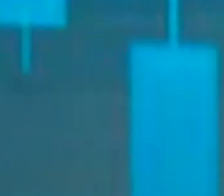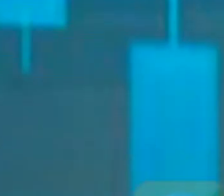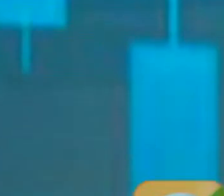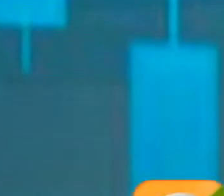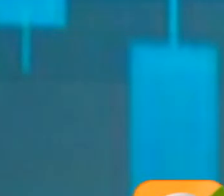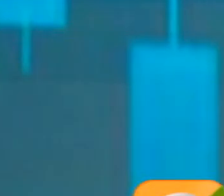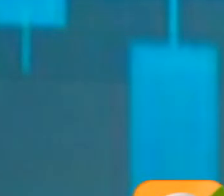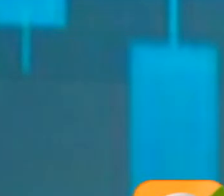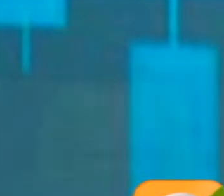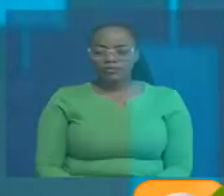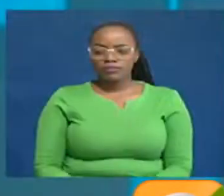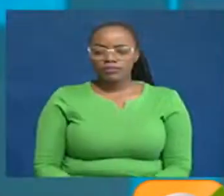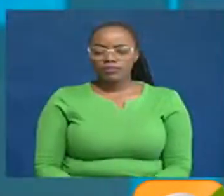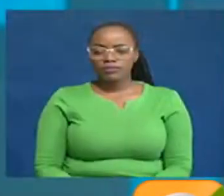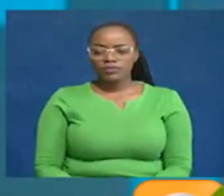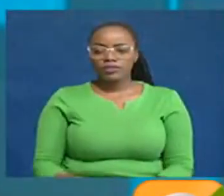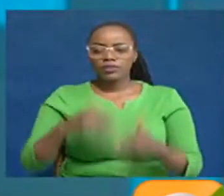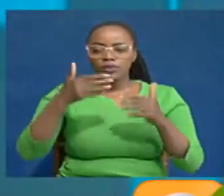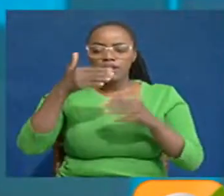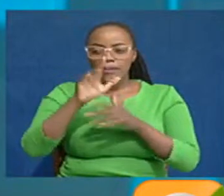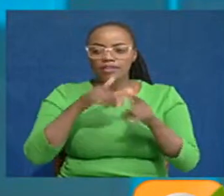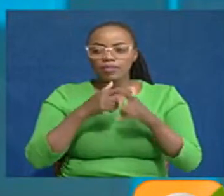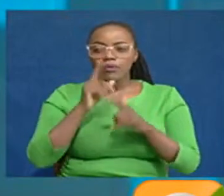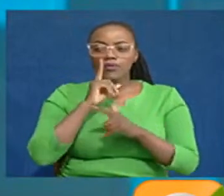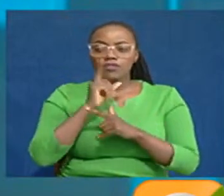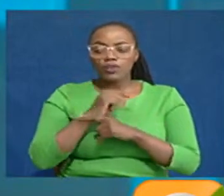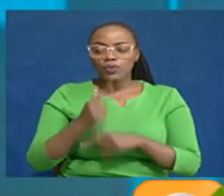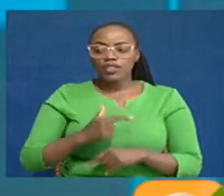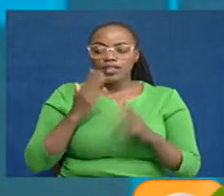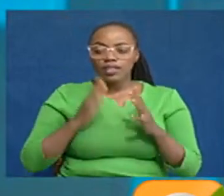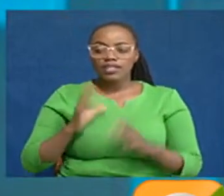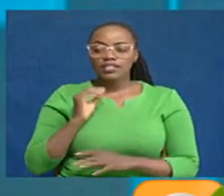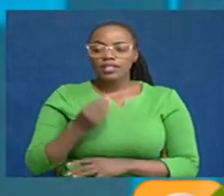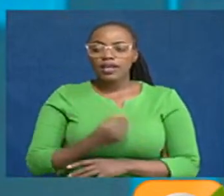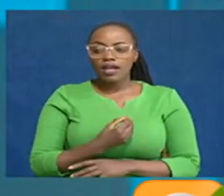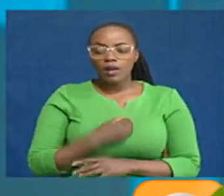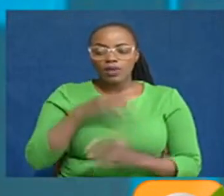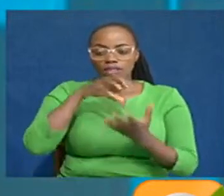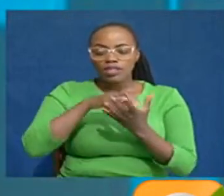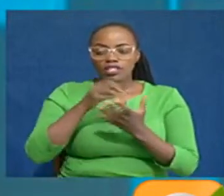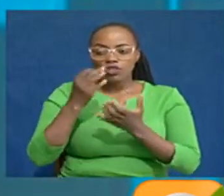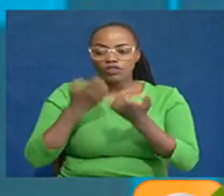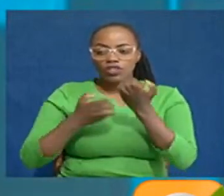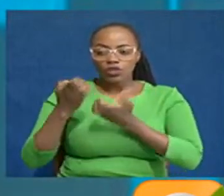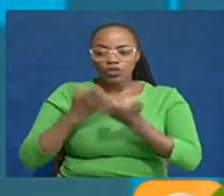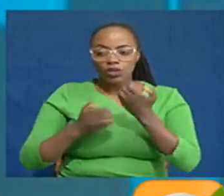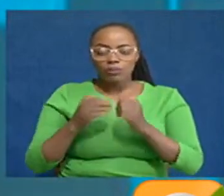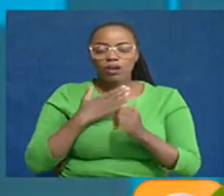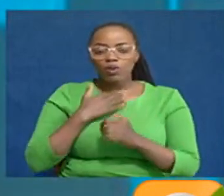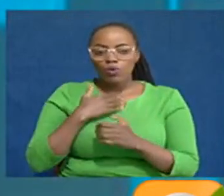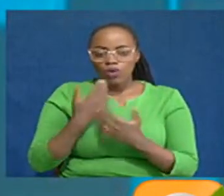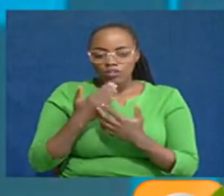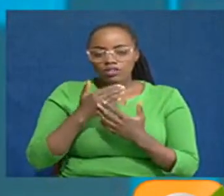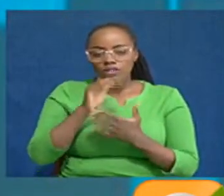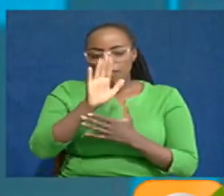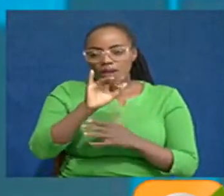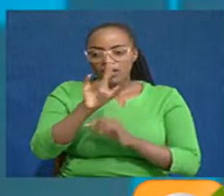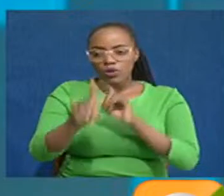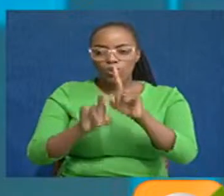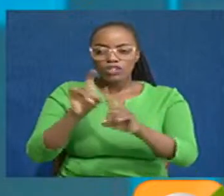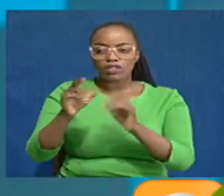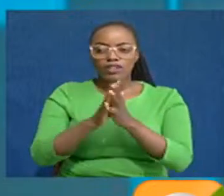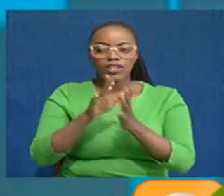Welcome back to The Explainer. We are finishing up with our guests here on the state of the economy. I want to get to some of your questions